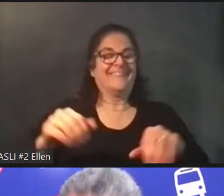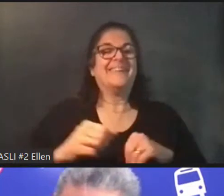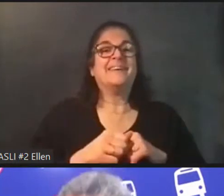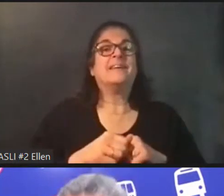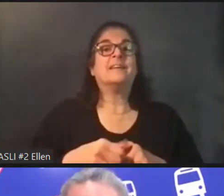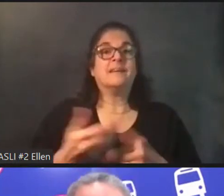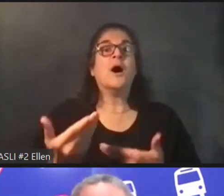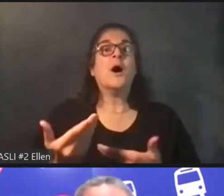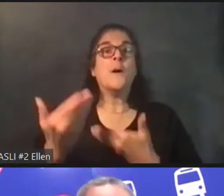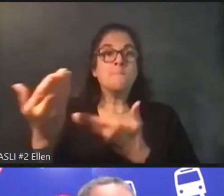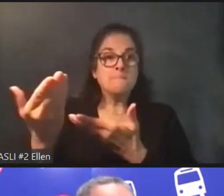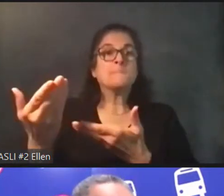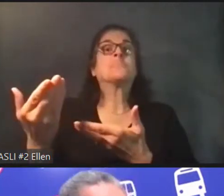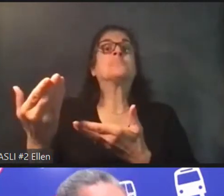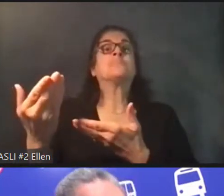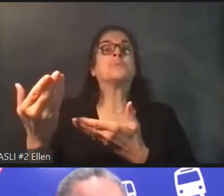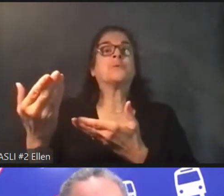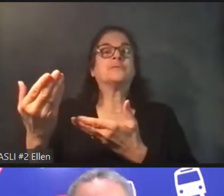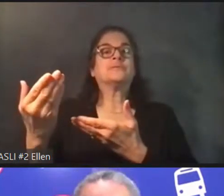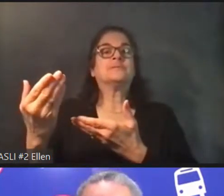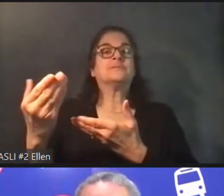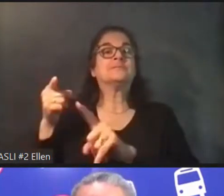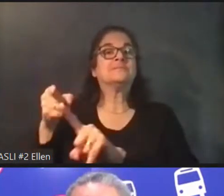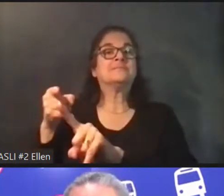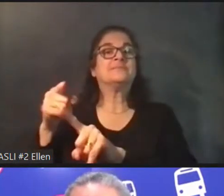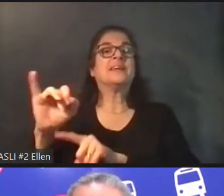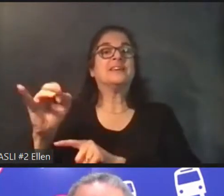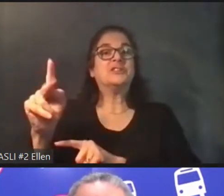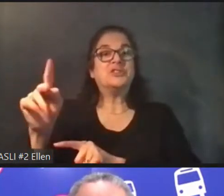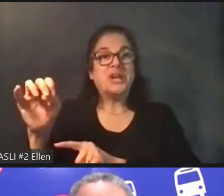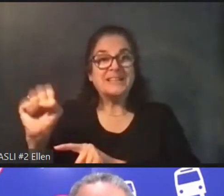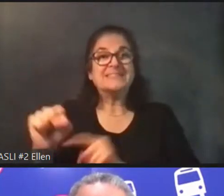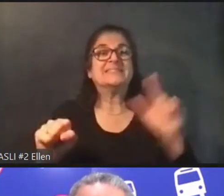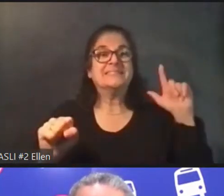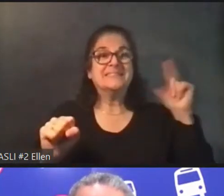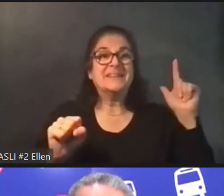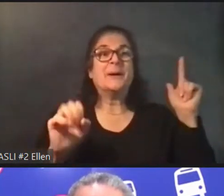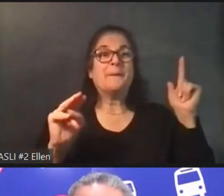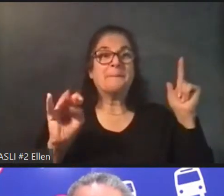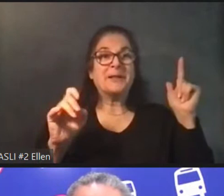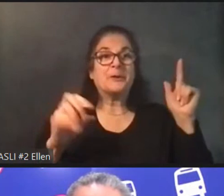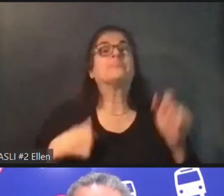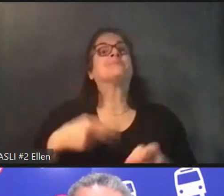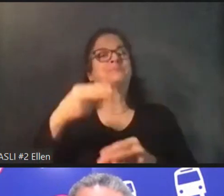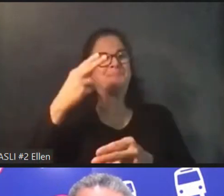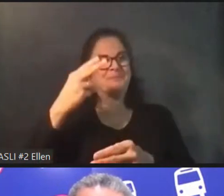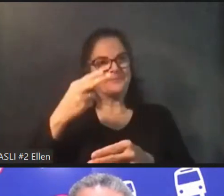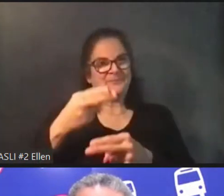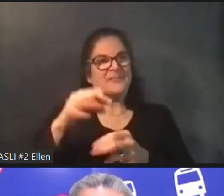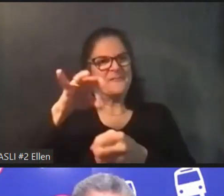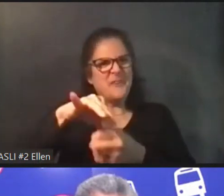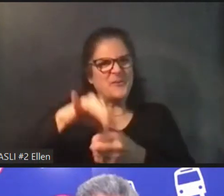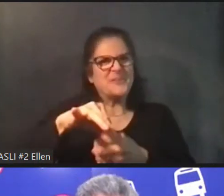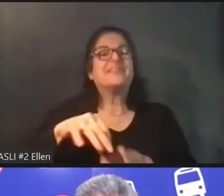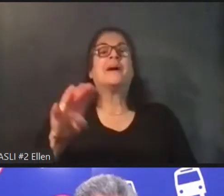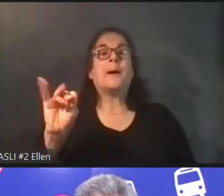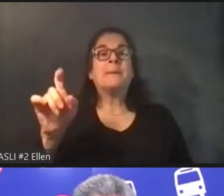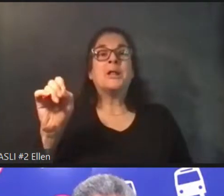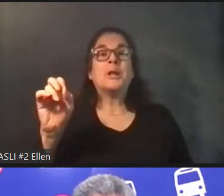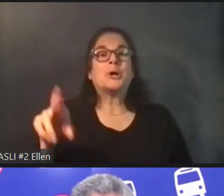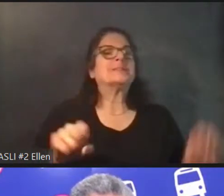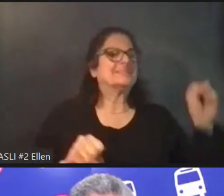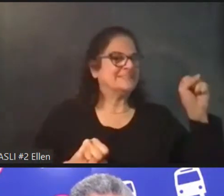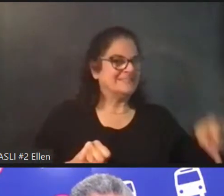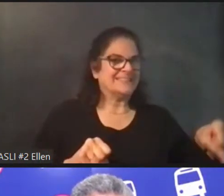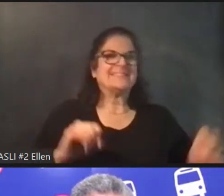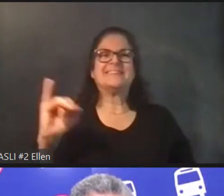been moved and seconded by Jason Miller. Another vote. Director Miller. Yes. Director